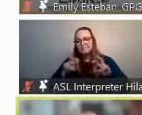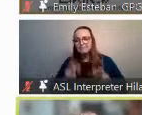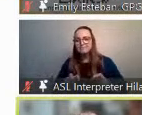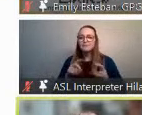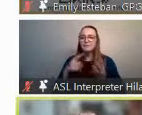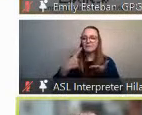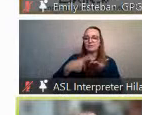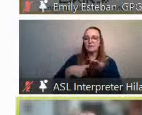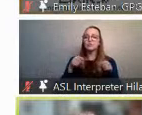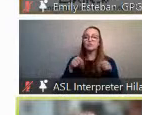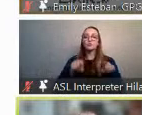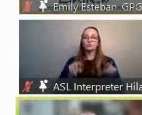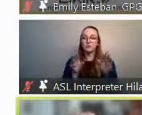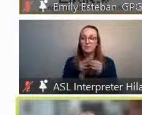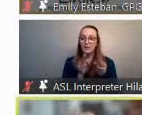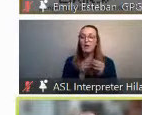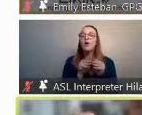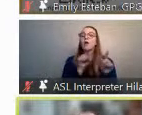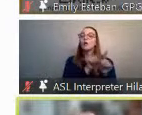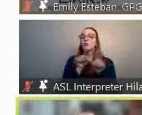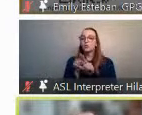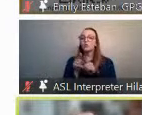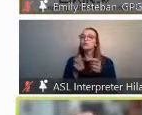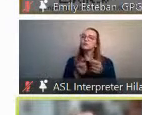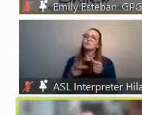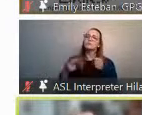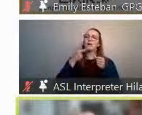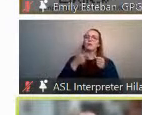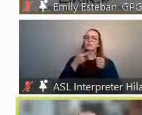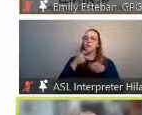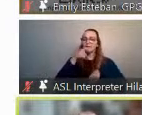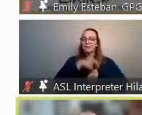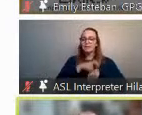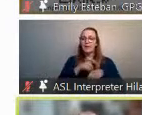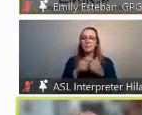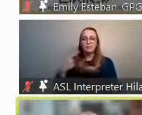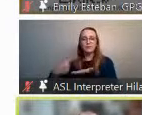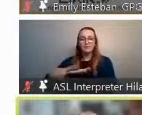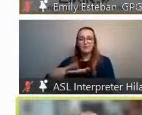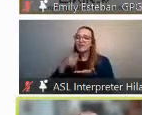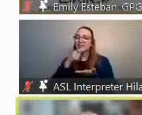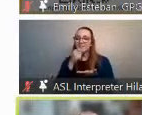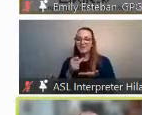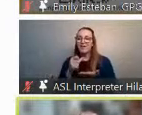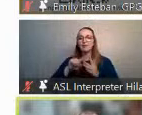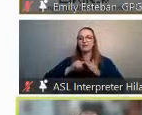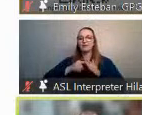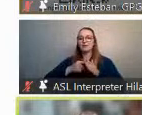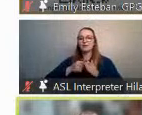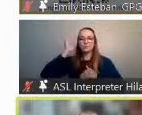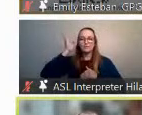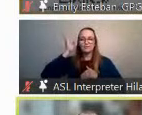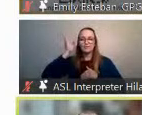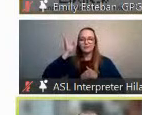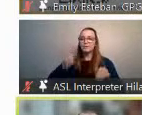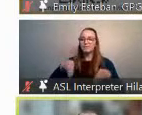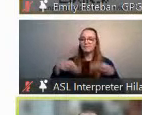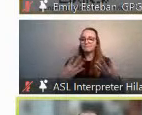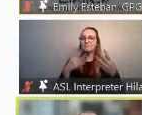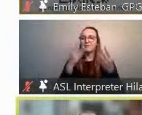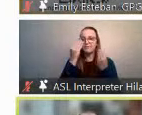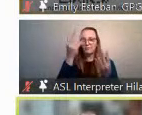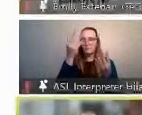materials during the meetings and to prioritize meeting time for discussion over the initial presentation and delivery of